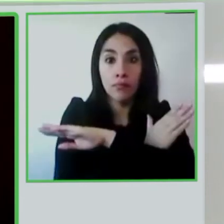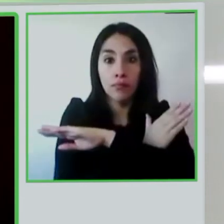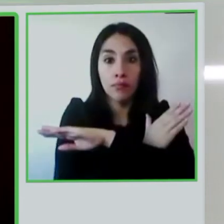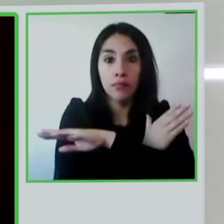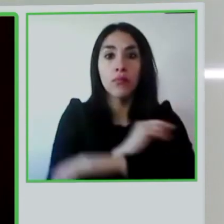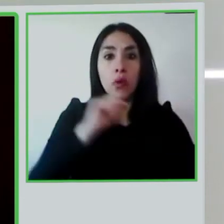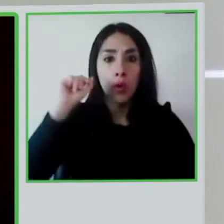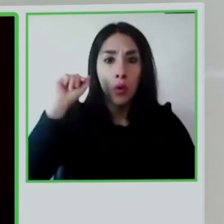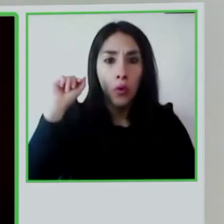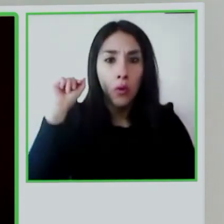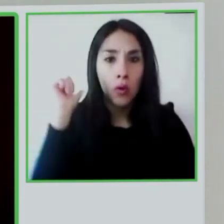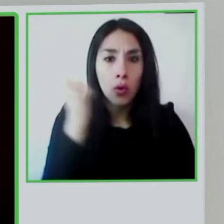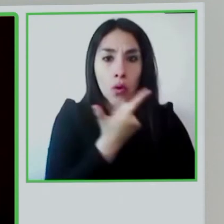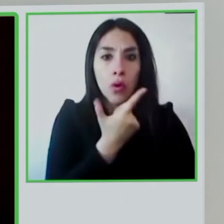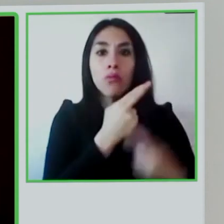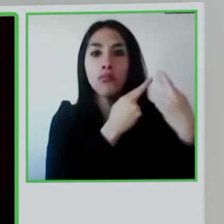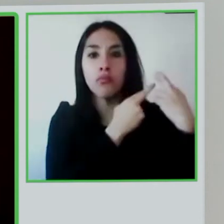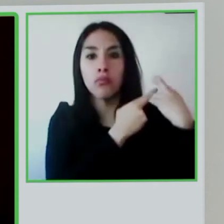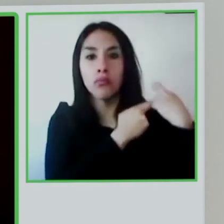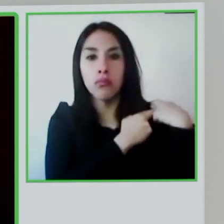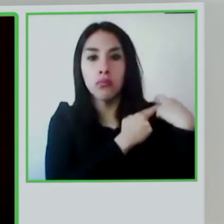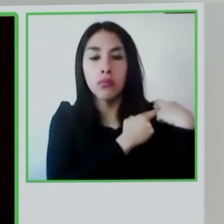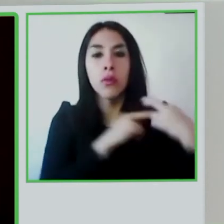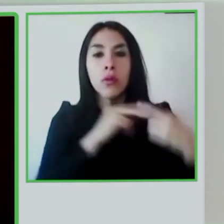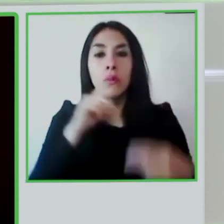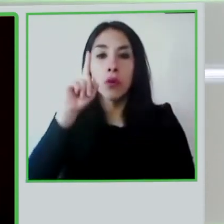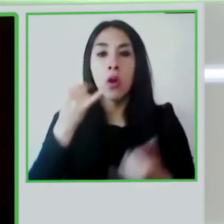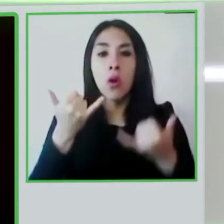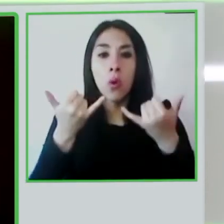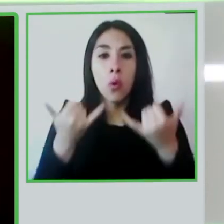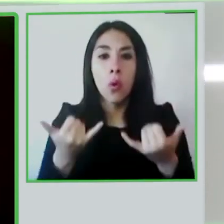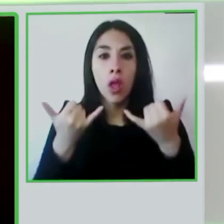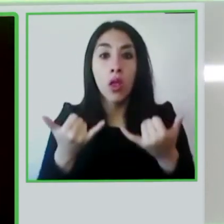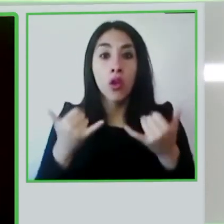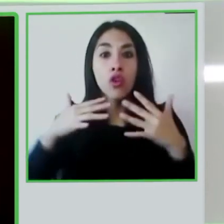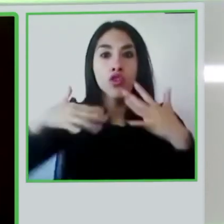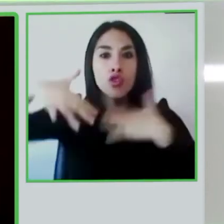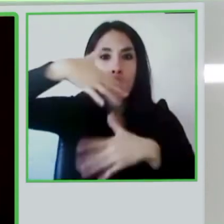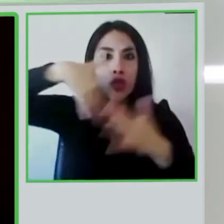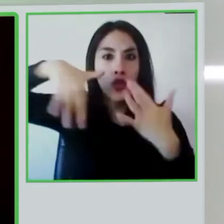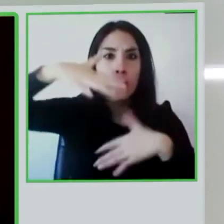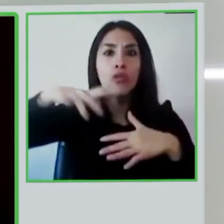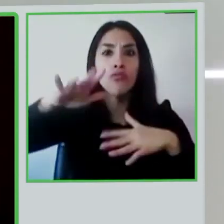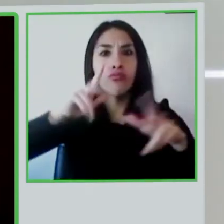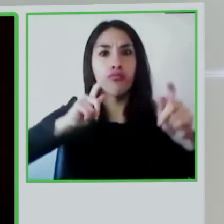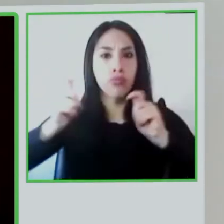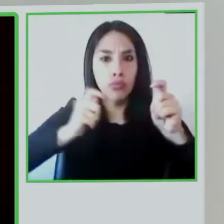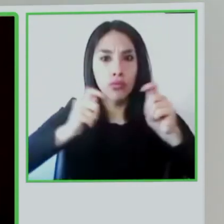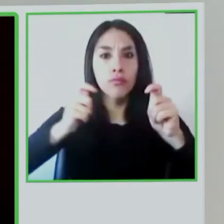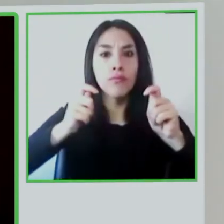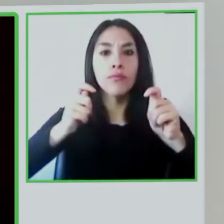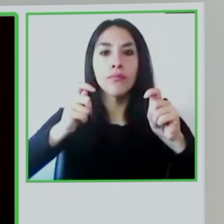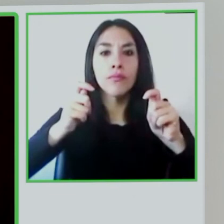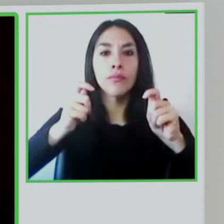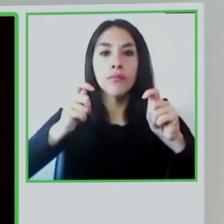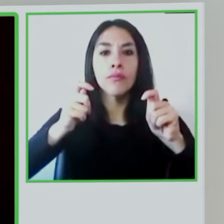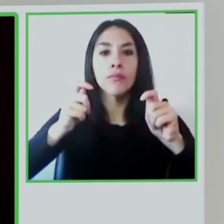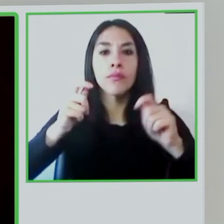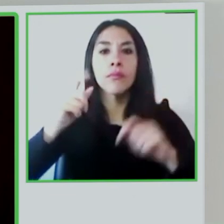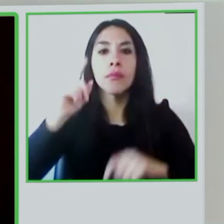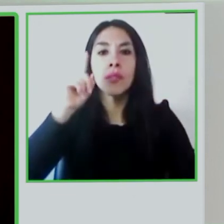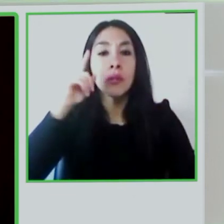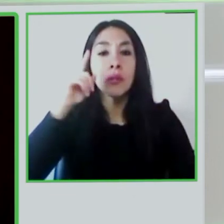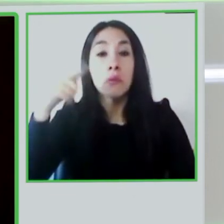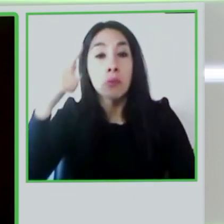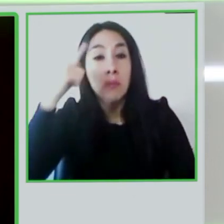since not everyone may believe in the business cases, many do believe. So while we try to capture the